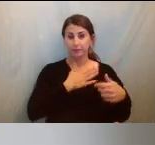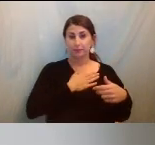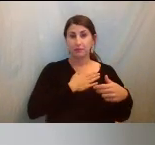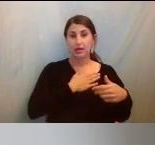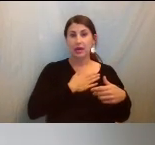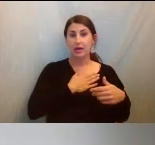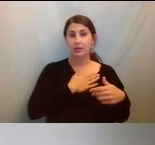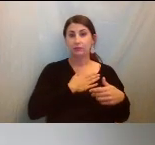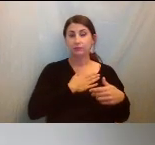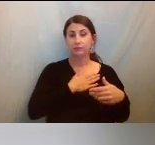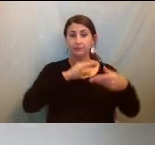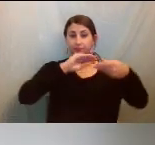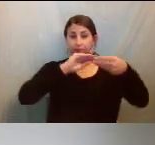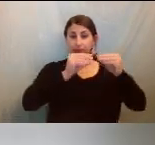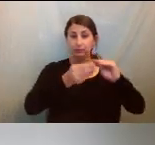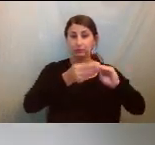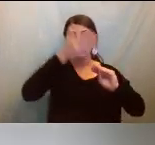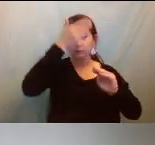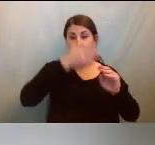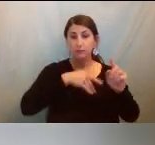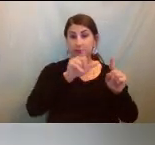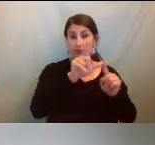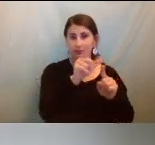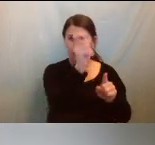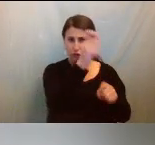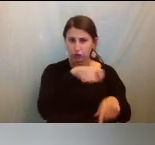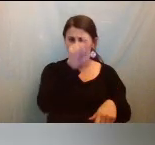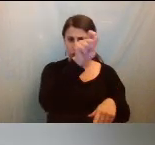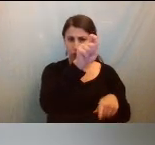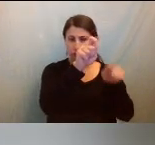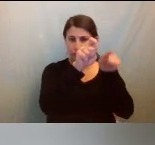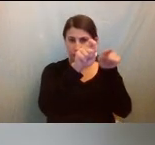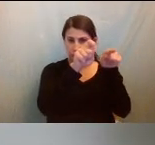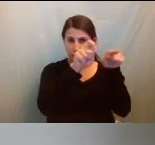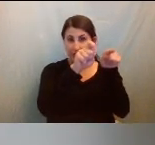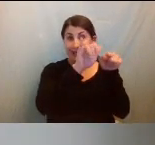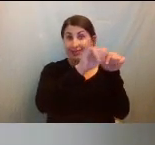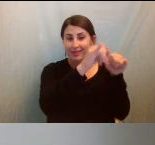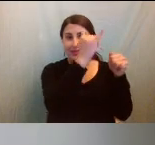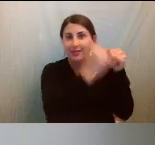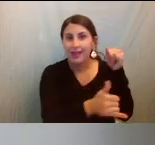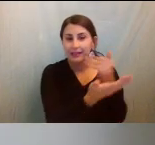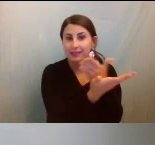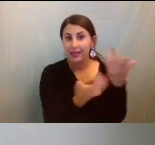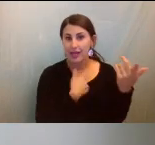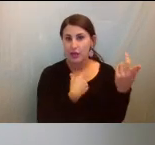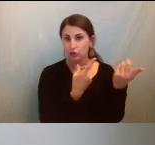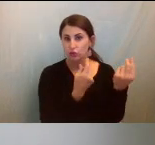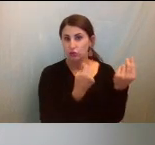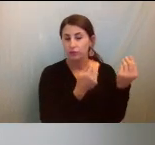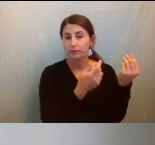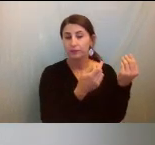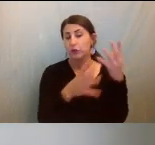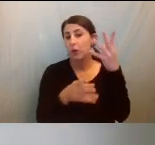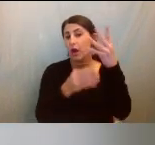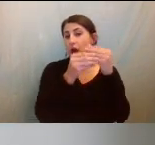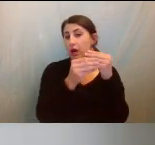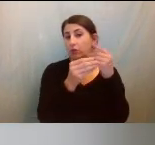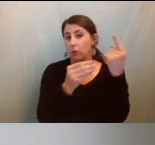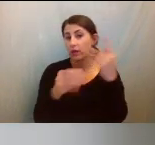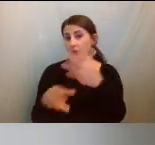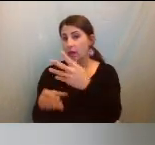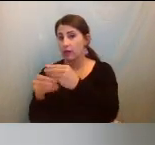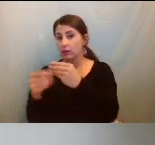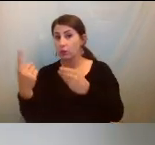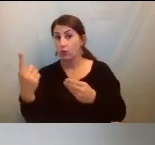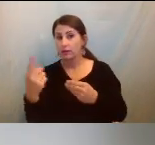is my coefficient, so I'm going to circle that to remember, to remind myself that that's going to be the last thing I'm going to get rid of. So I'm going to add 1 to